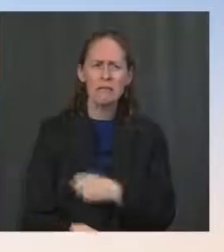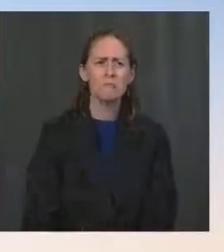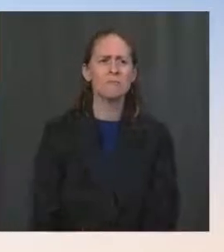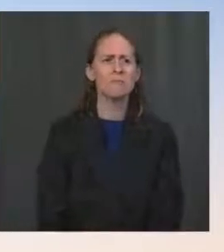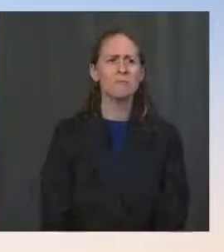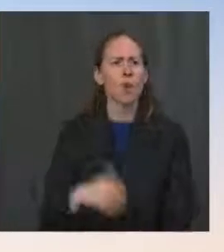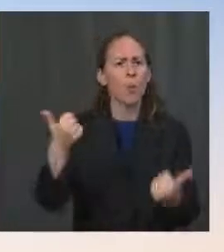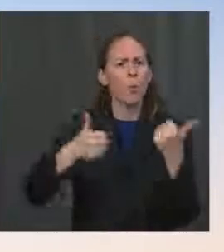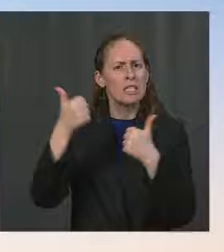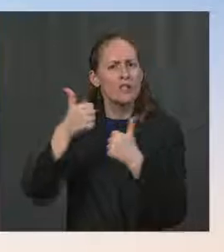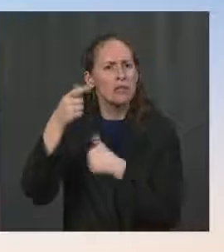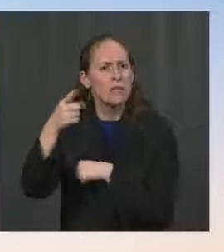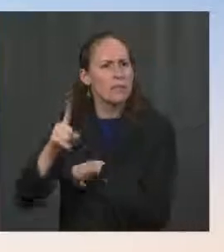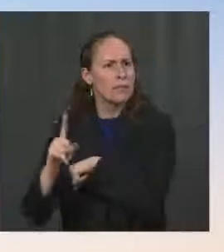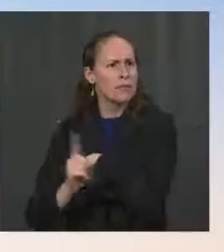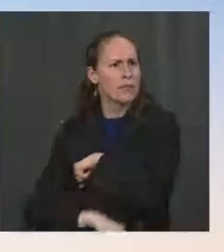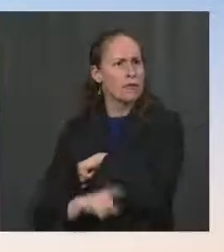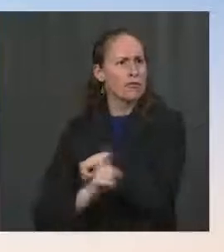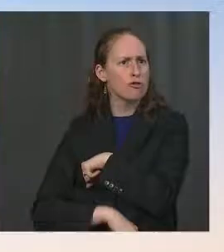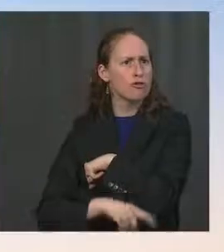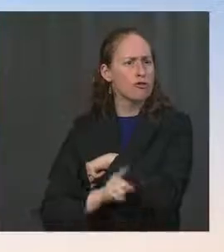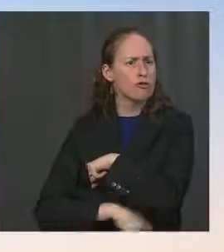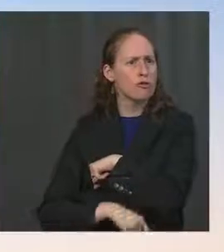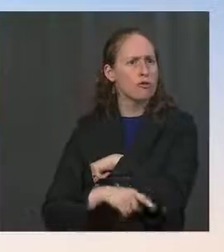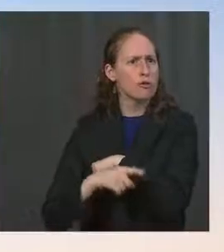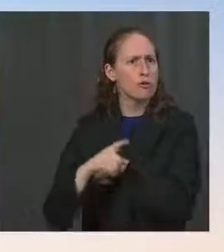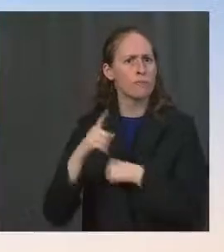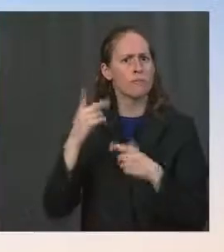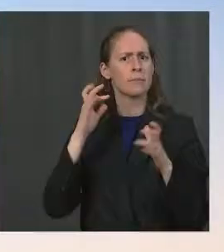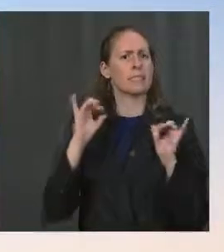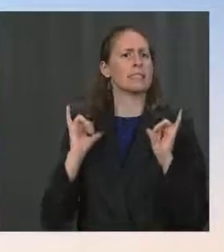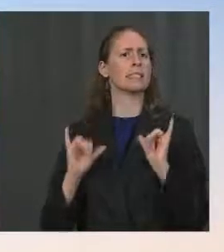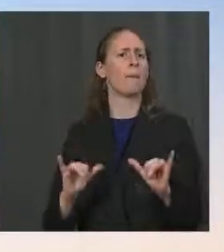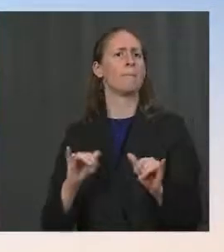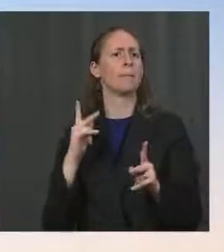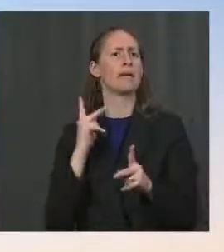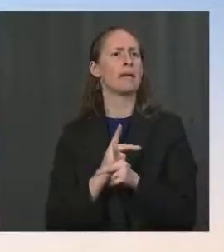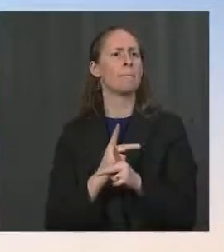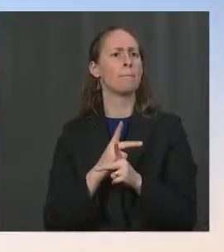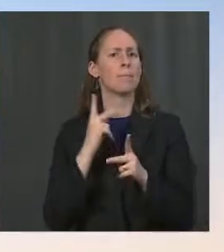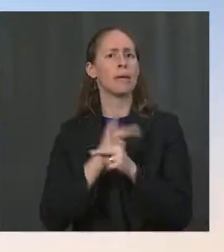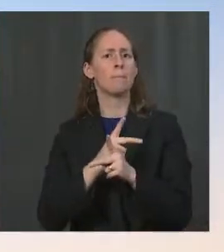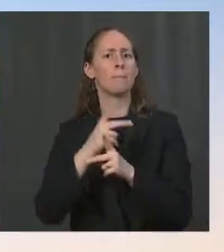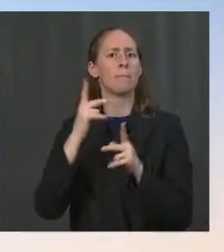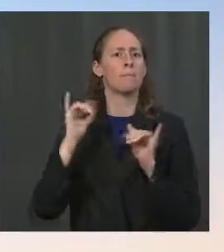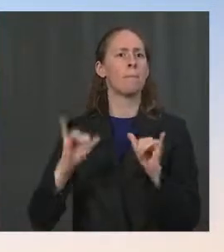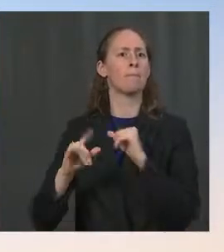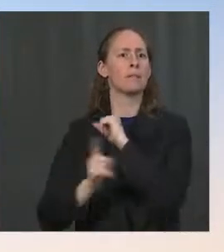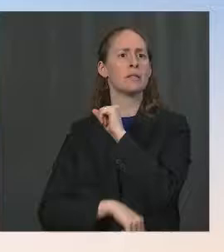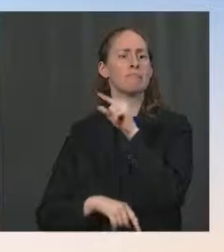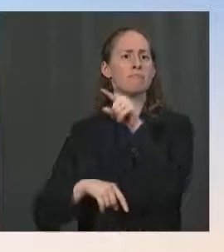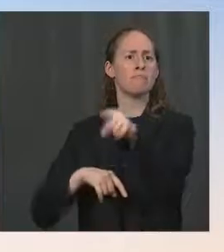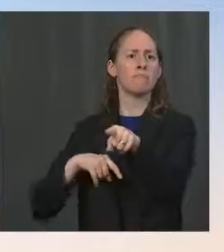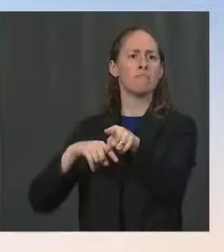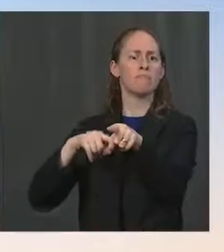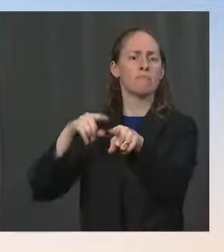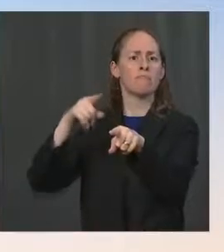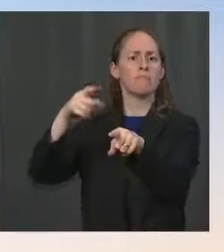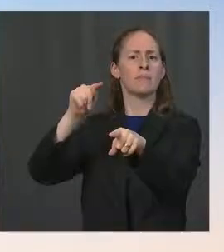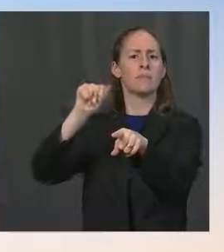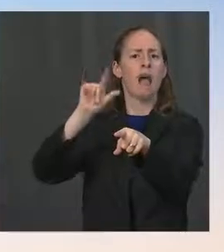U.S. hasn't removed certain sanctions that were added under the Trump administration. On the Taliban or under who? Well, in Iran, like sanctions on Iran.